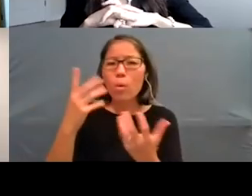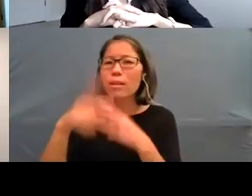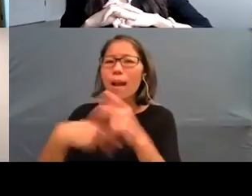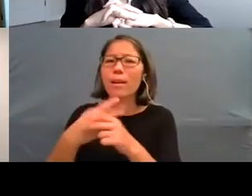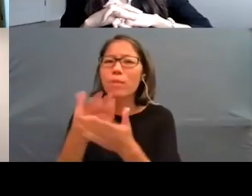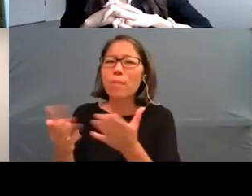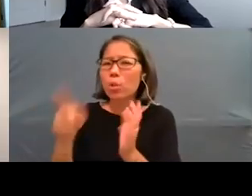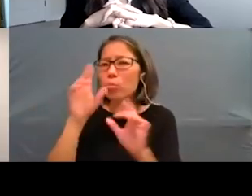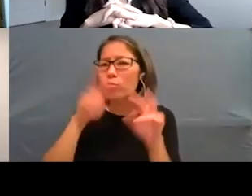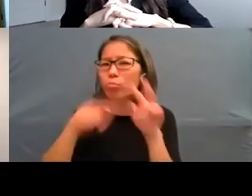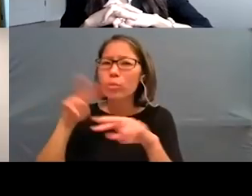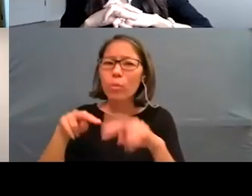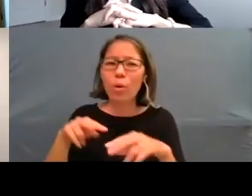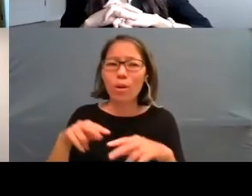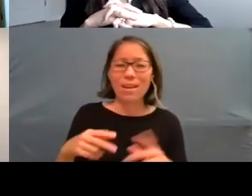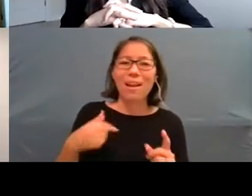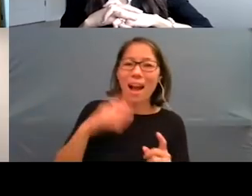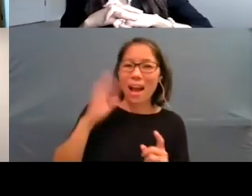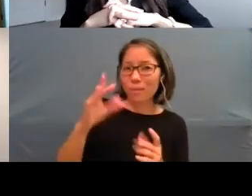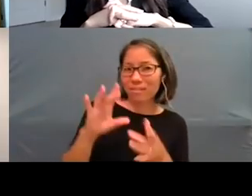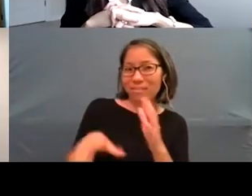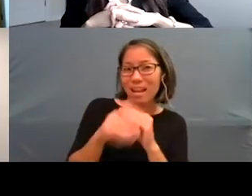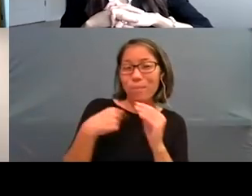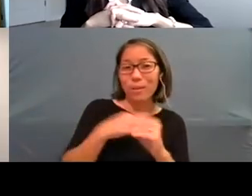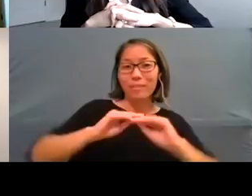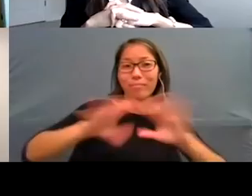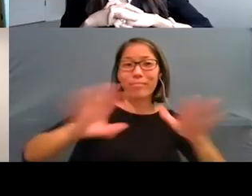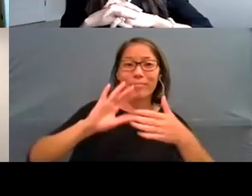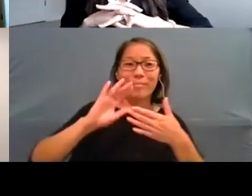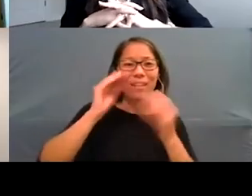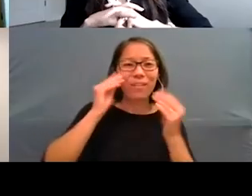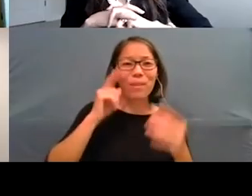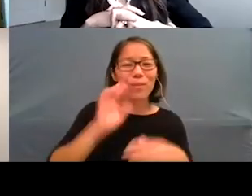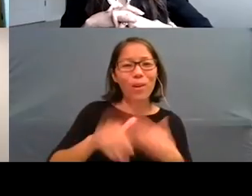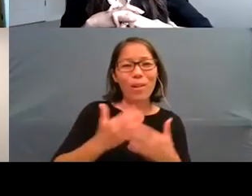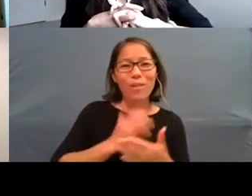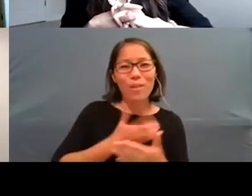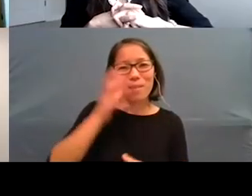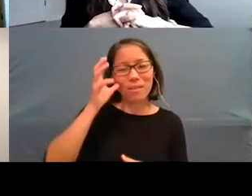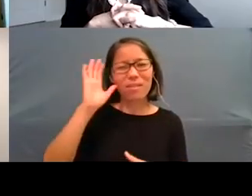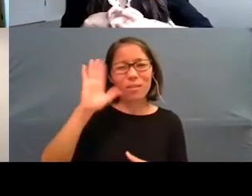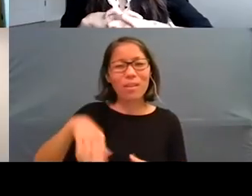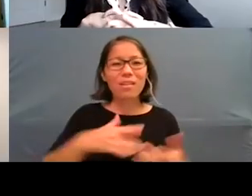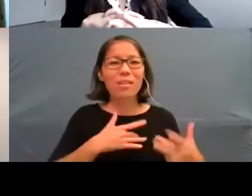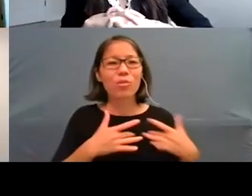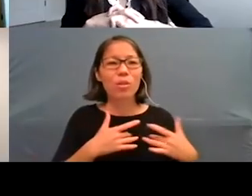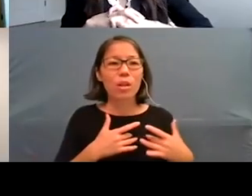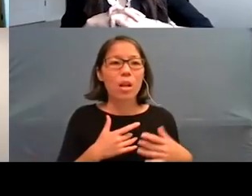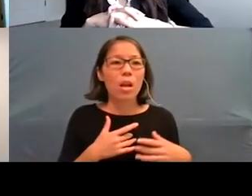And I will say we're going to be putting some more information out about that to all of our parents, because we know that's a concern. Yes, we